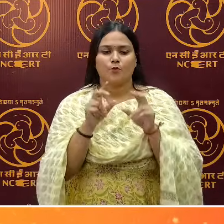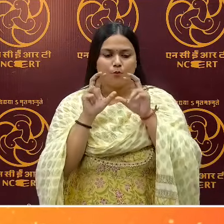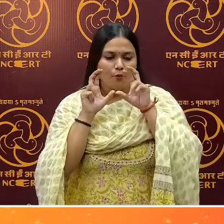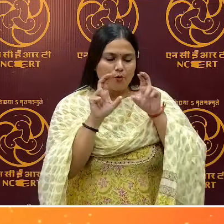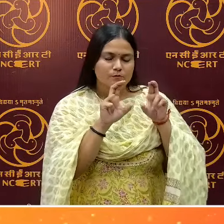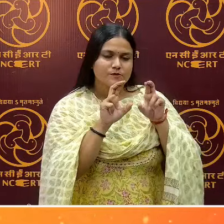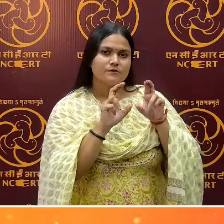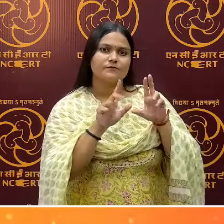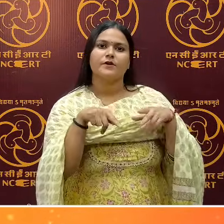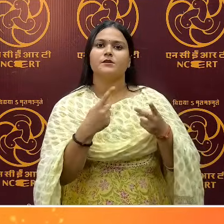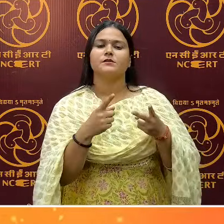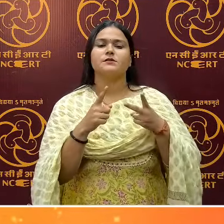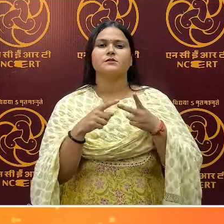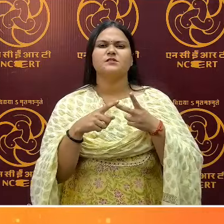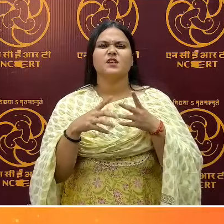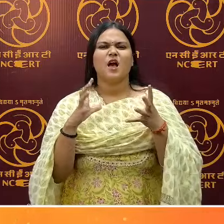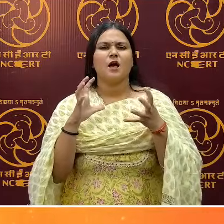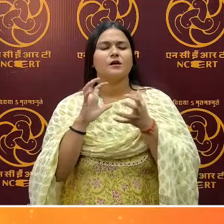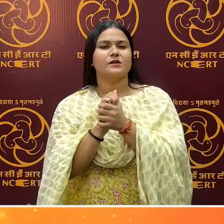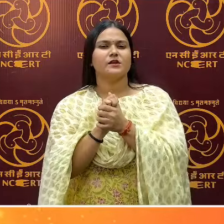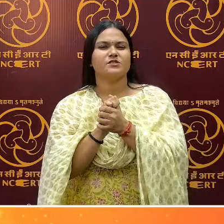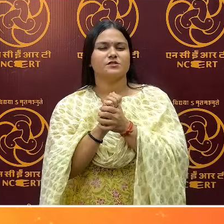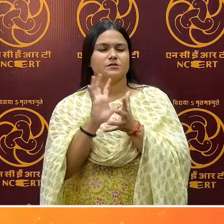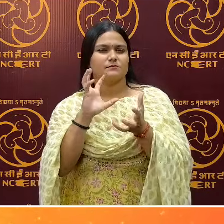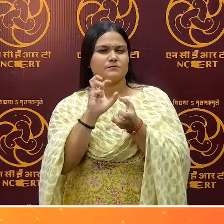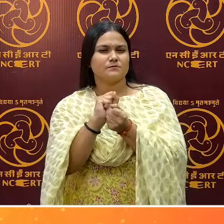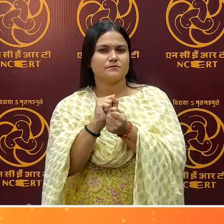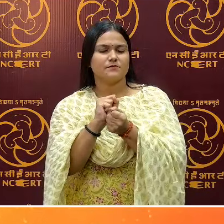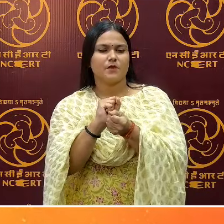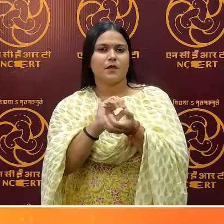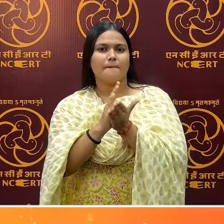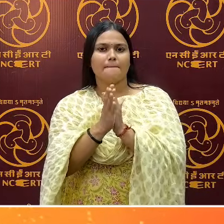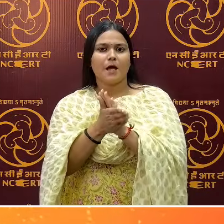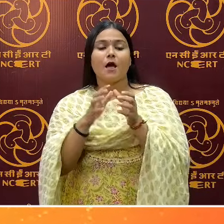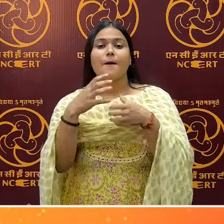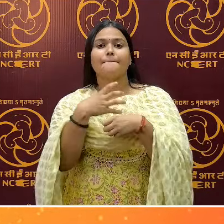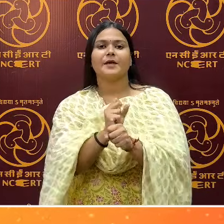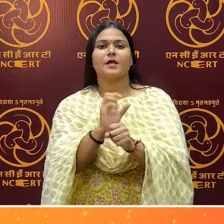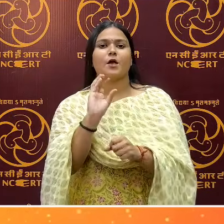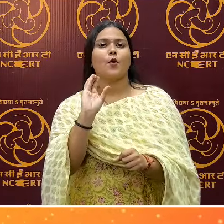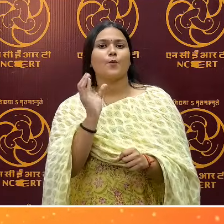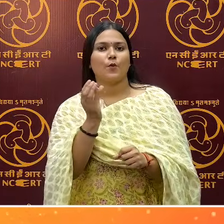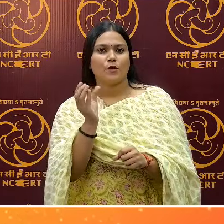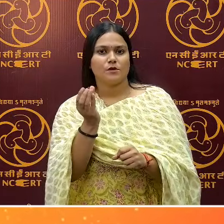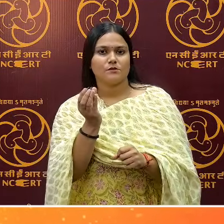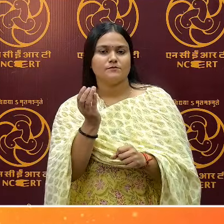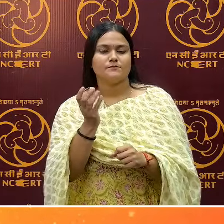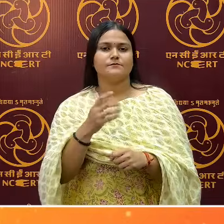to crush the sponge very tightly, make a ball like this,